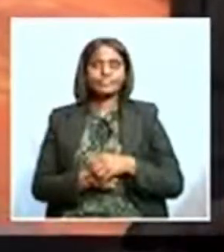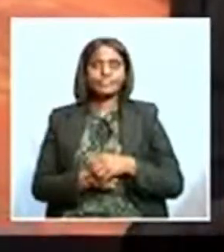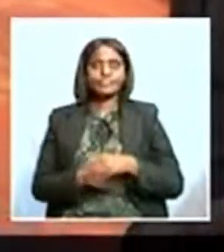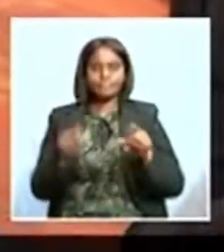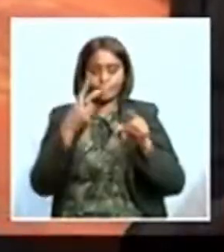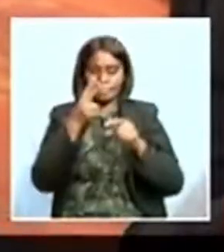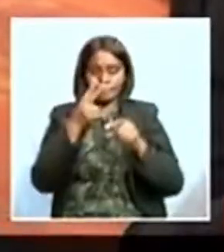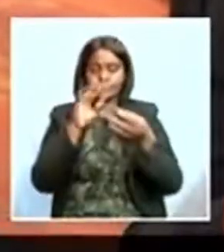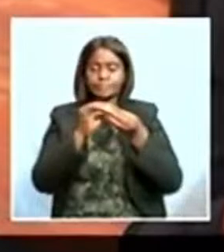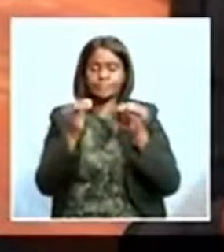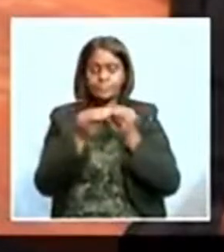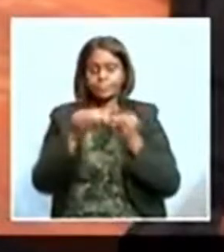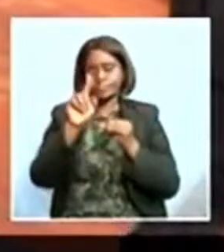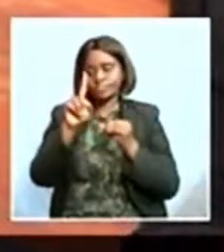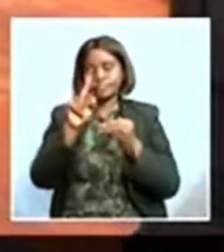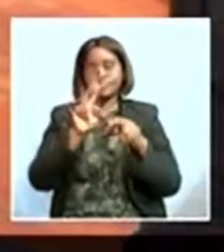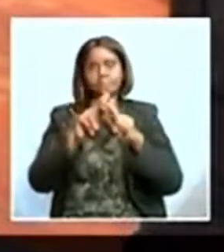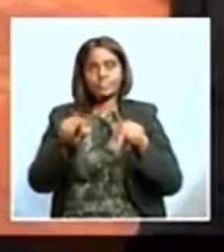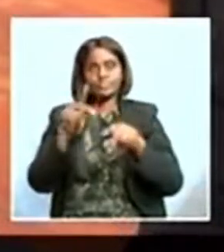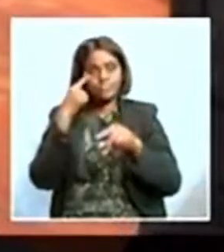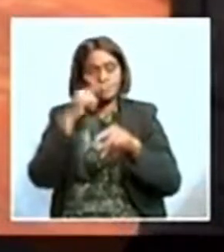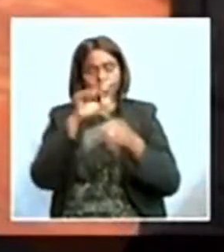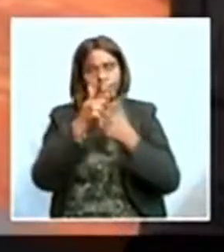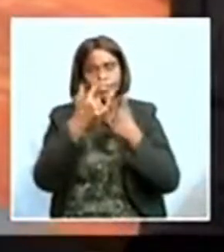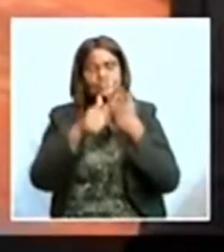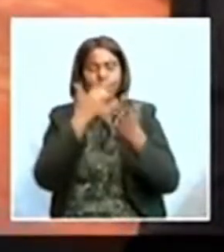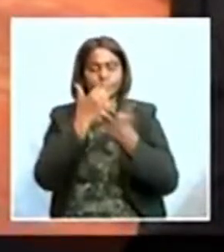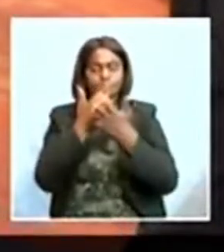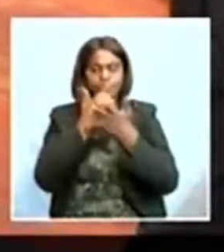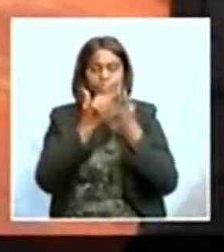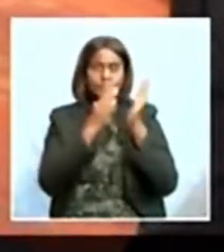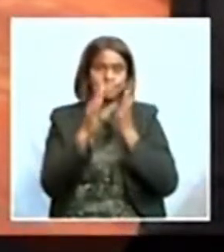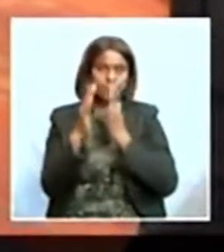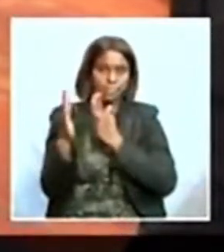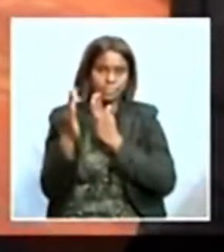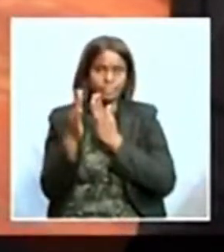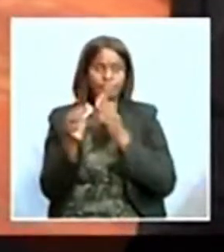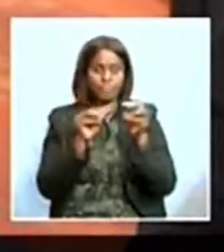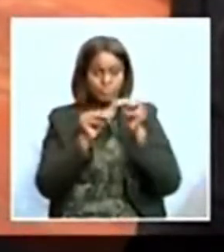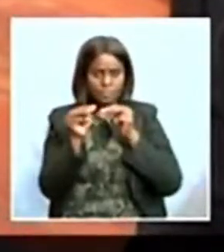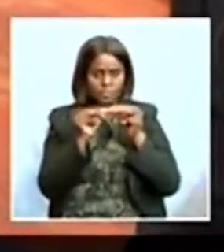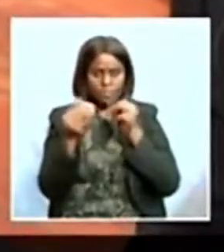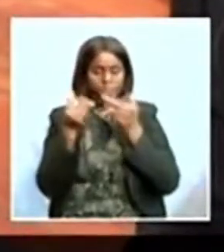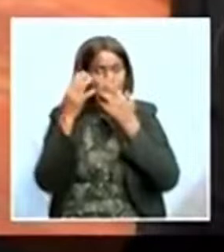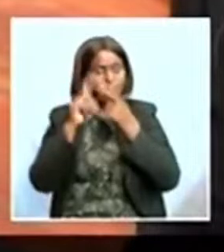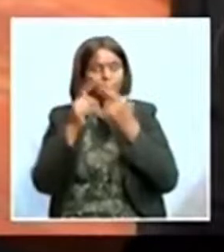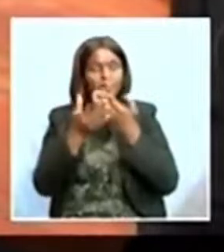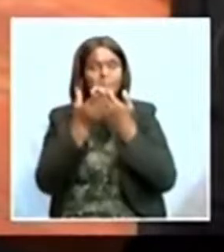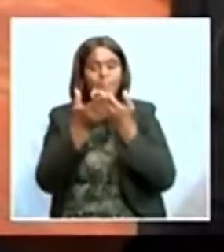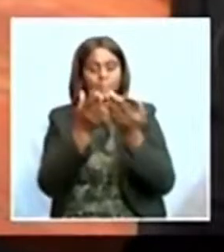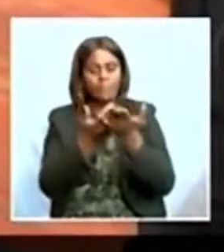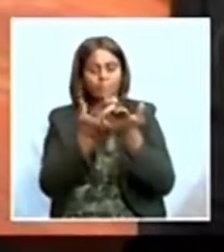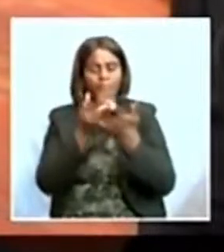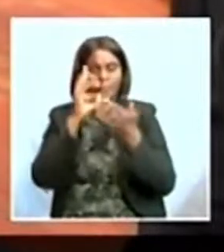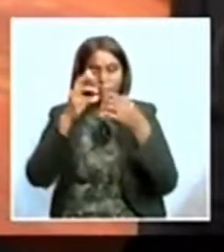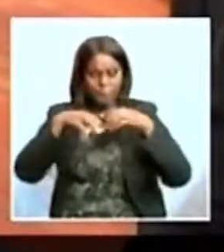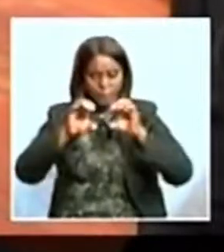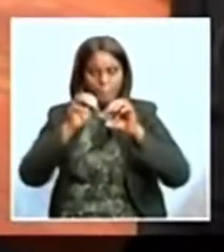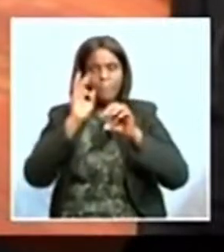See Appendix 1, Chair, for evidence. Remedial measure: management wishes to submit that it will